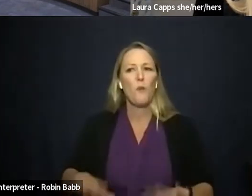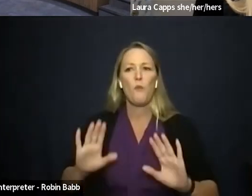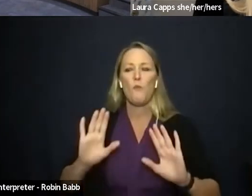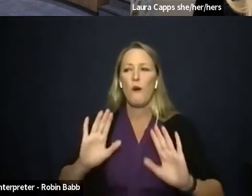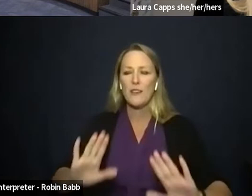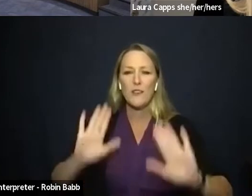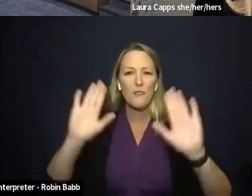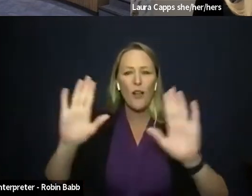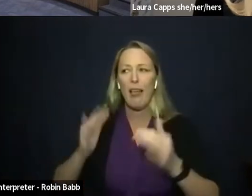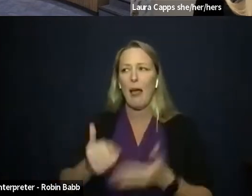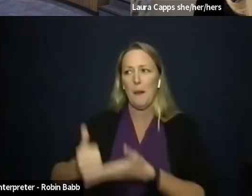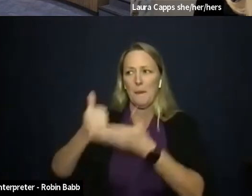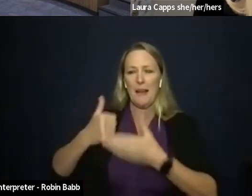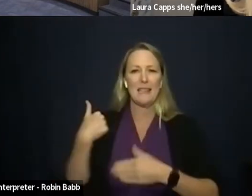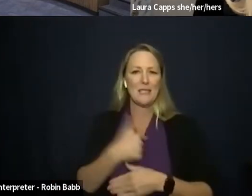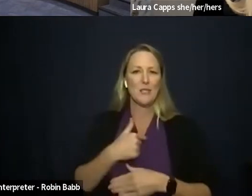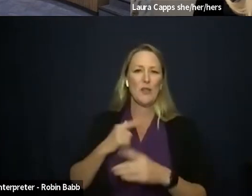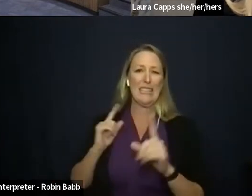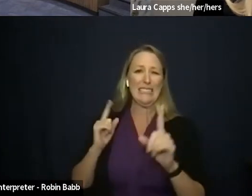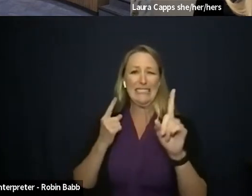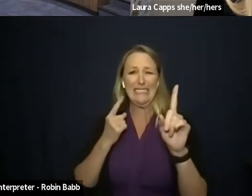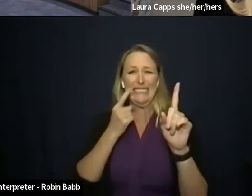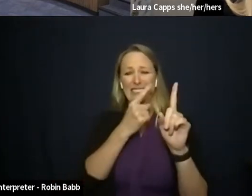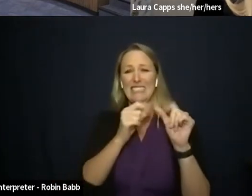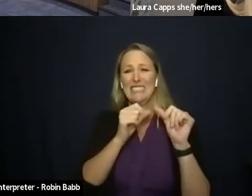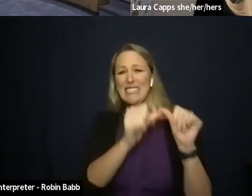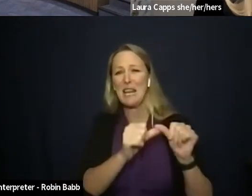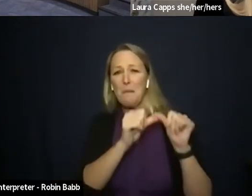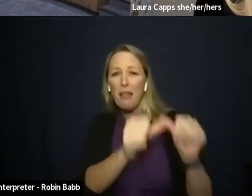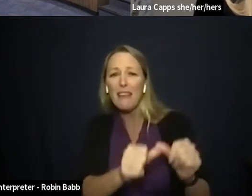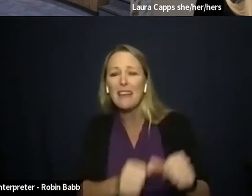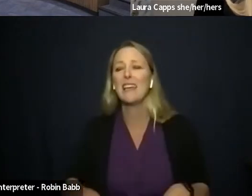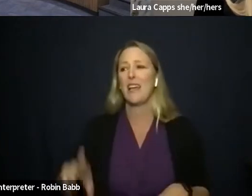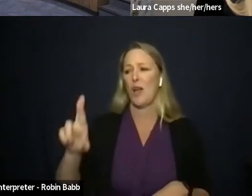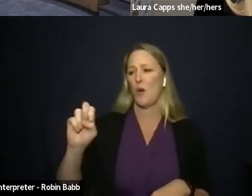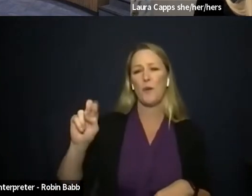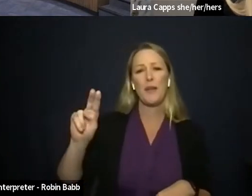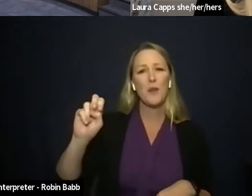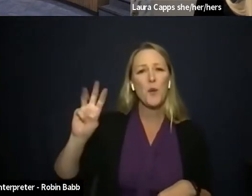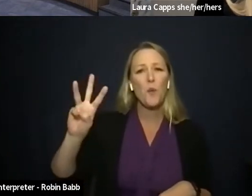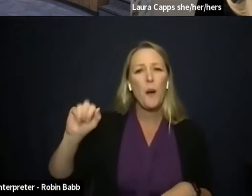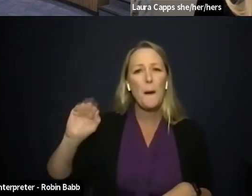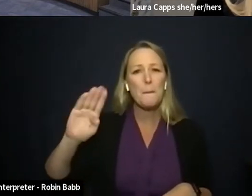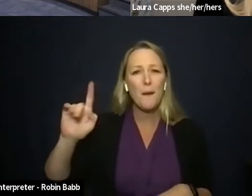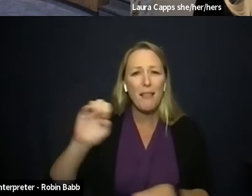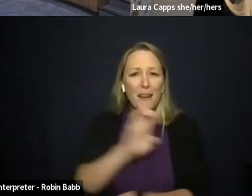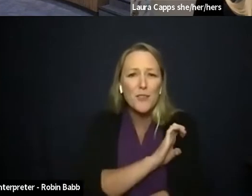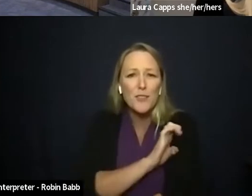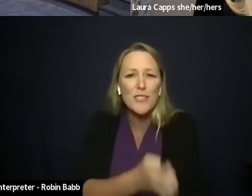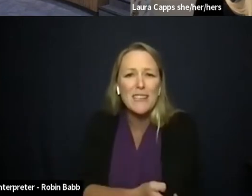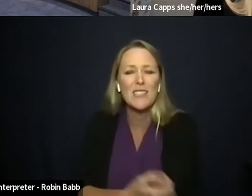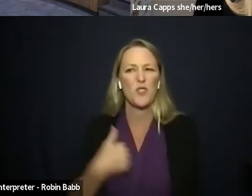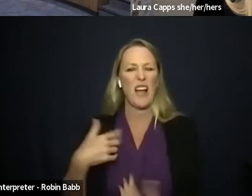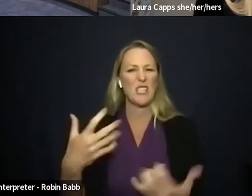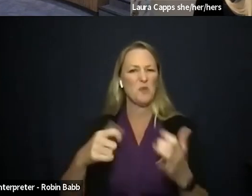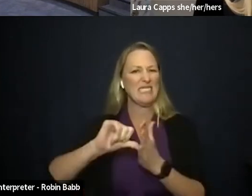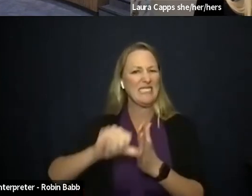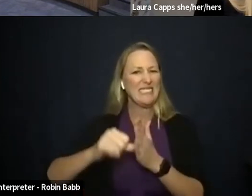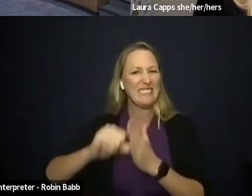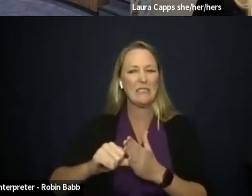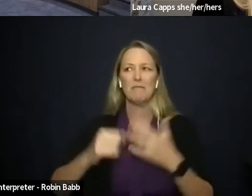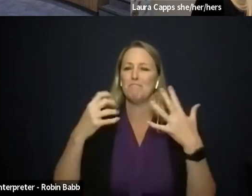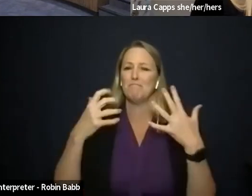and uh the future and renewables and i just uh had to point out uh all of the work that continues to happen despite all the many